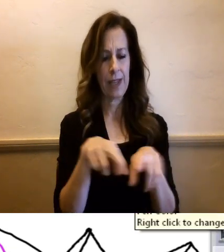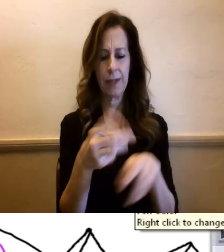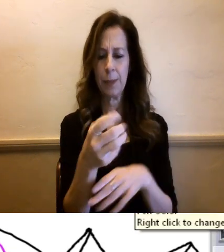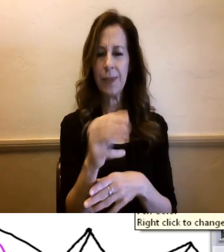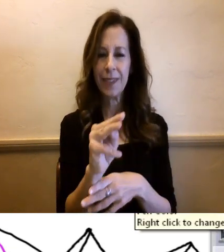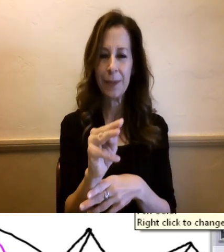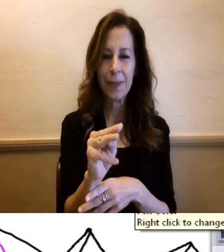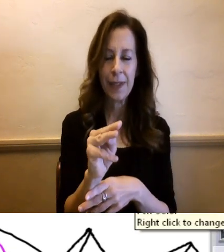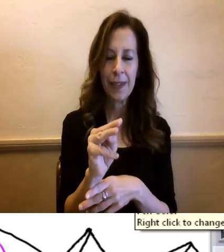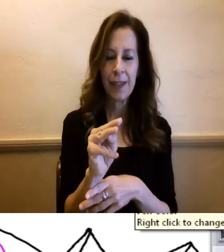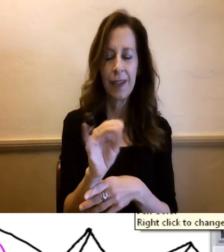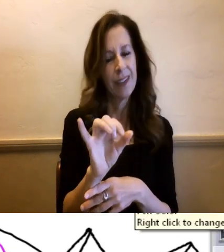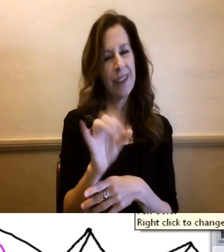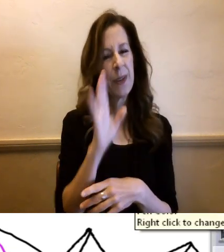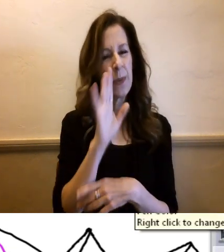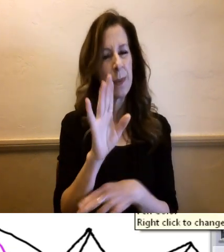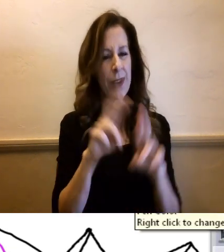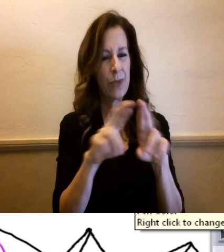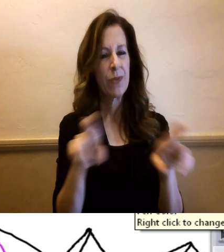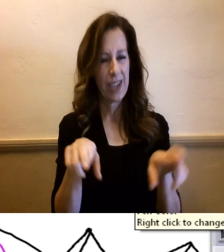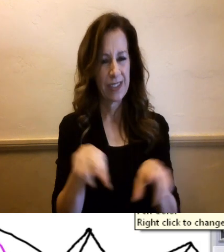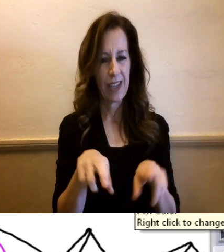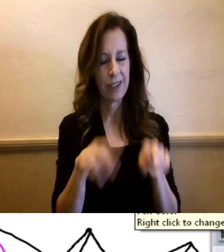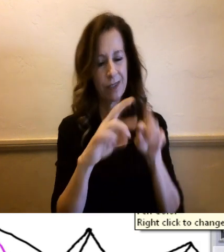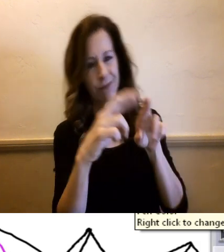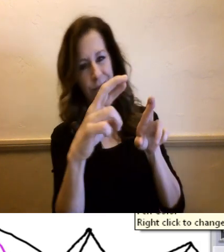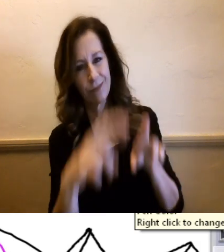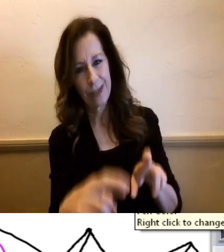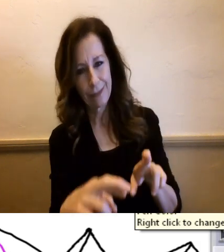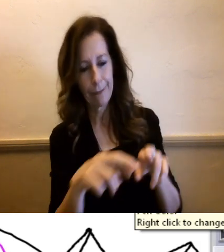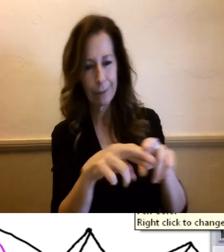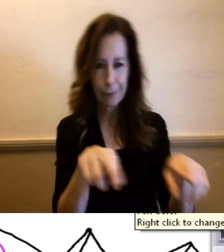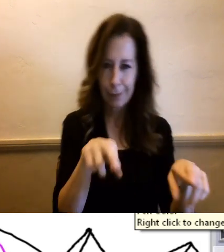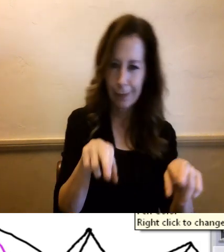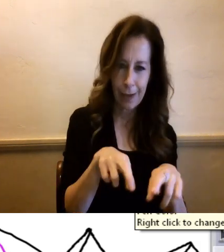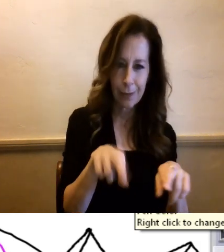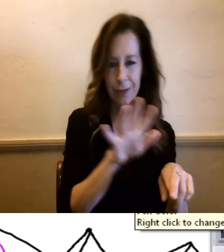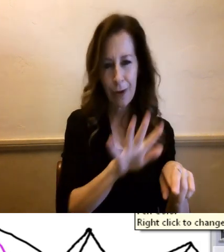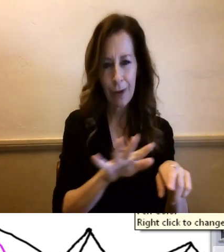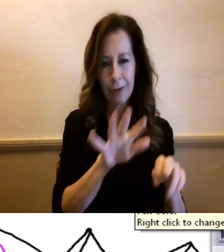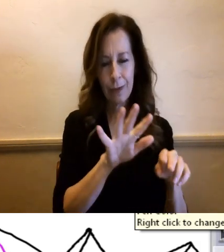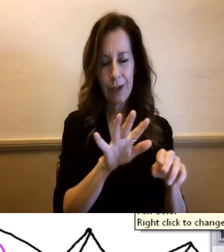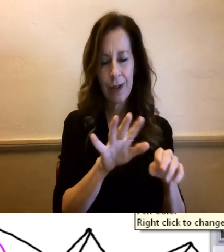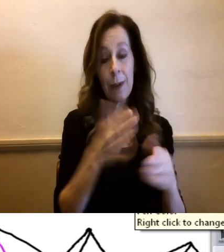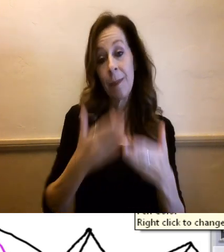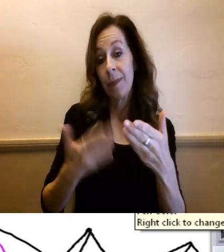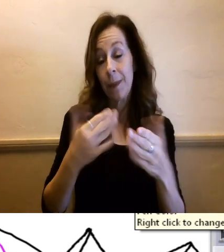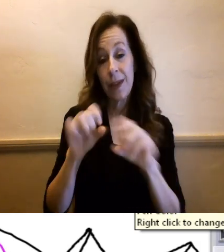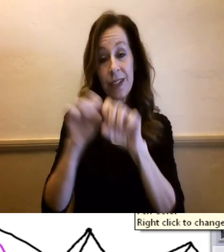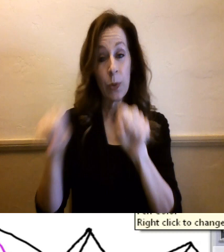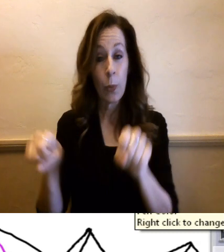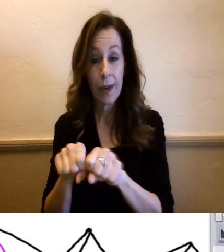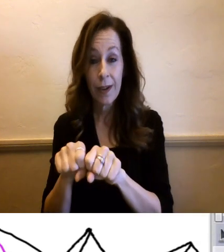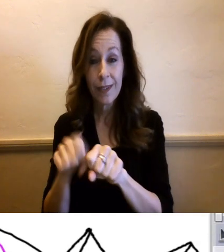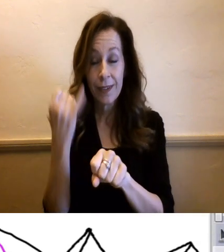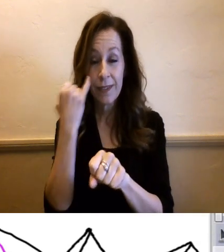prisms, most likely it's going to be rectangles all the way around no matter what, but sometimes you might have a